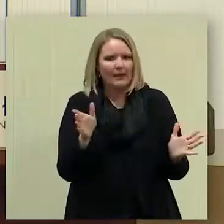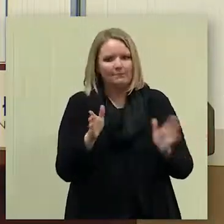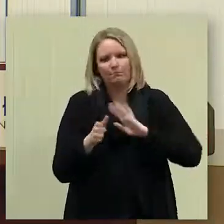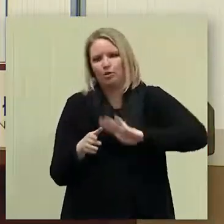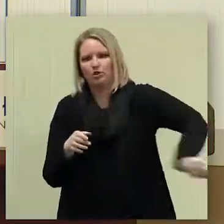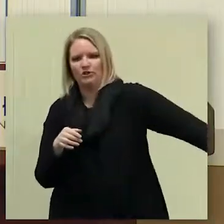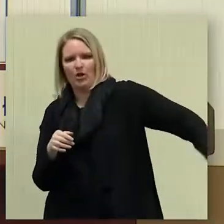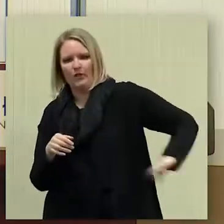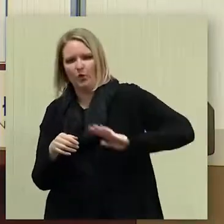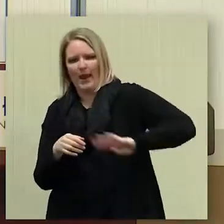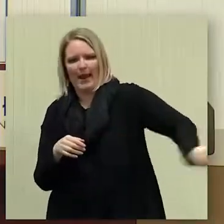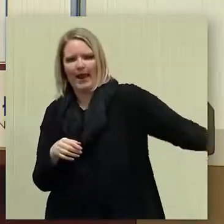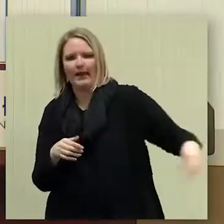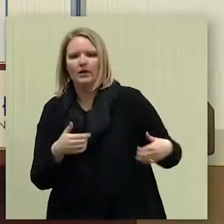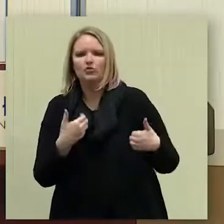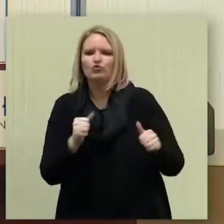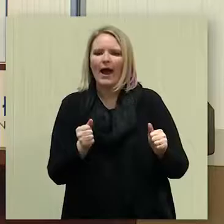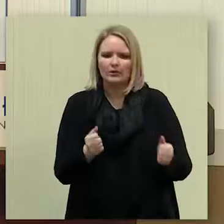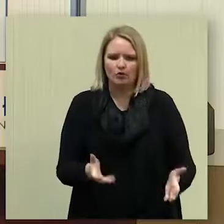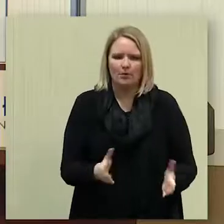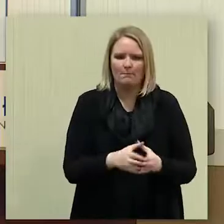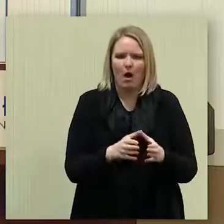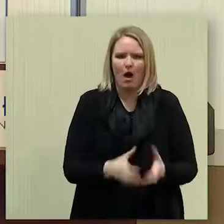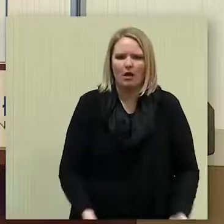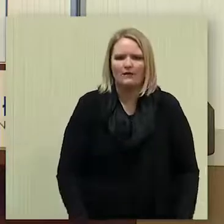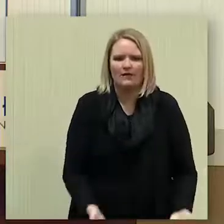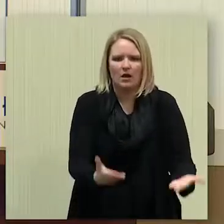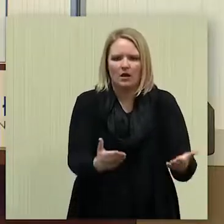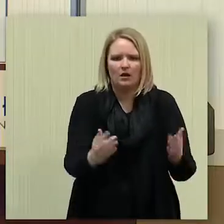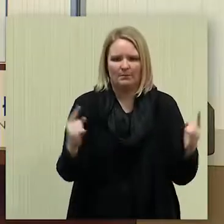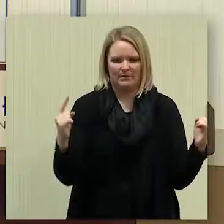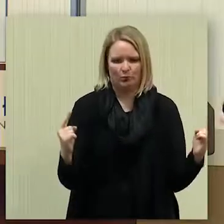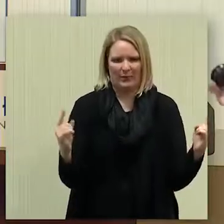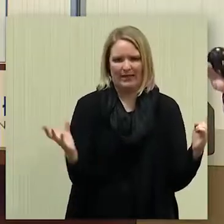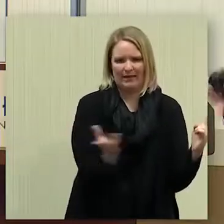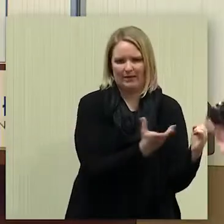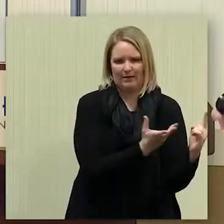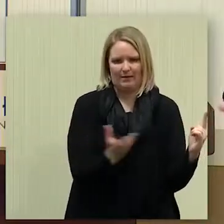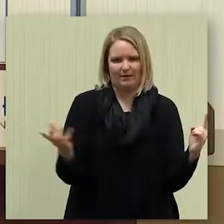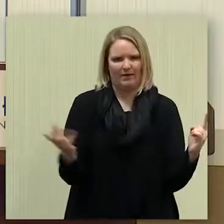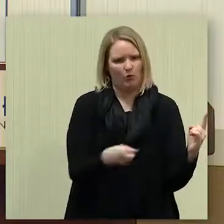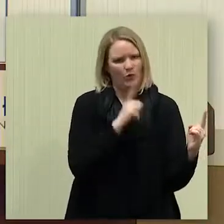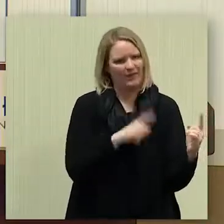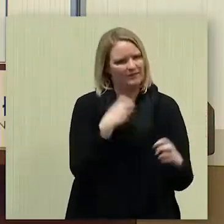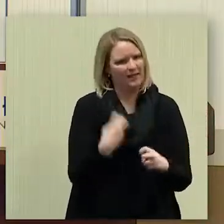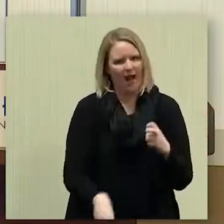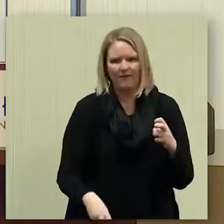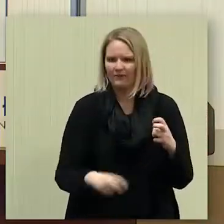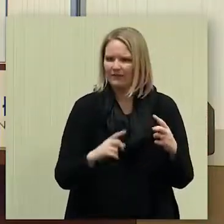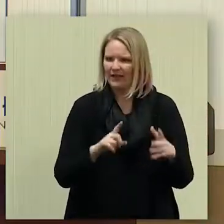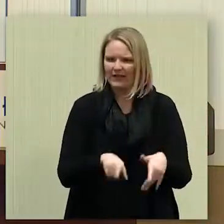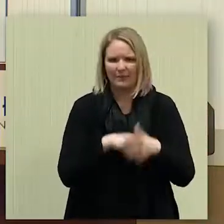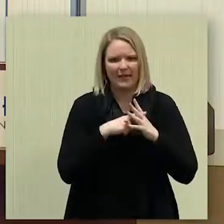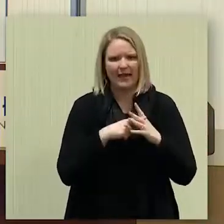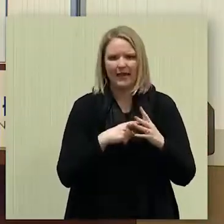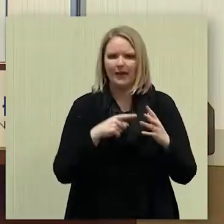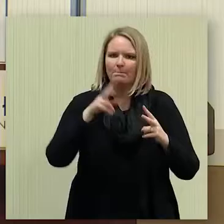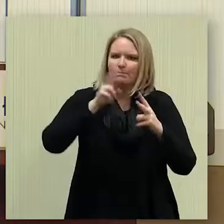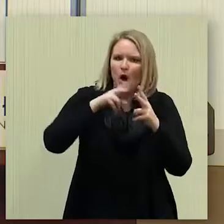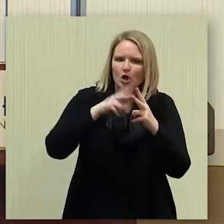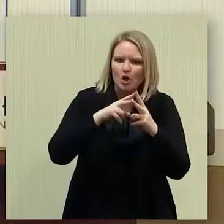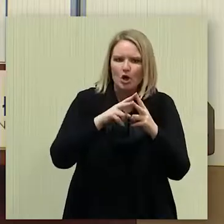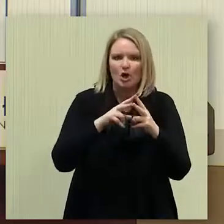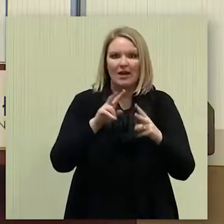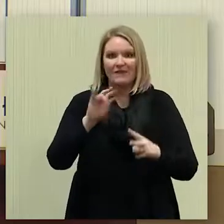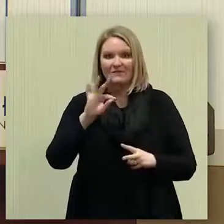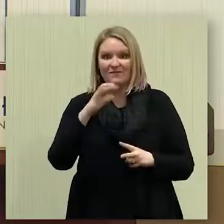away, even getting them to roll balls back and forth to each other was a big deal at the beginning. Having them pair up where their feet would